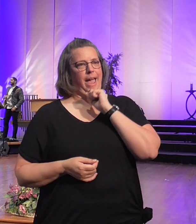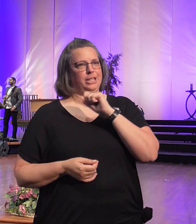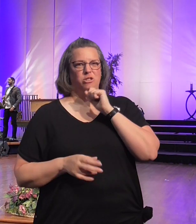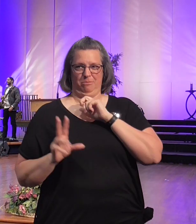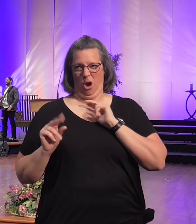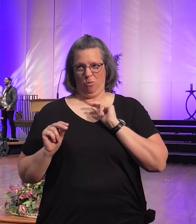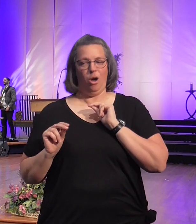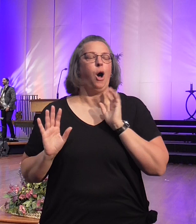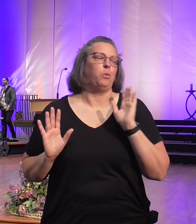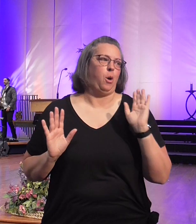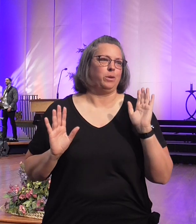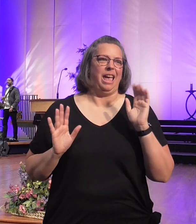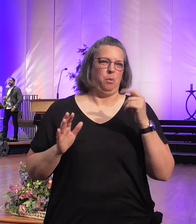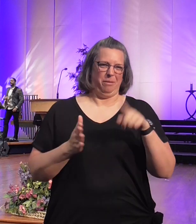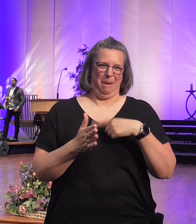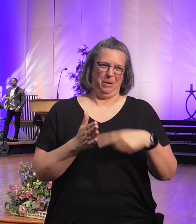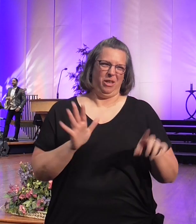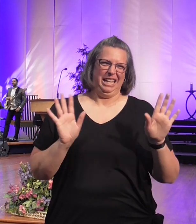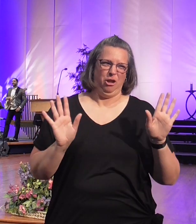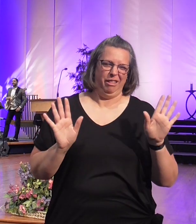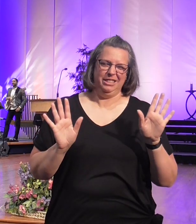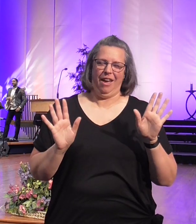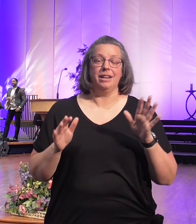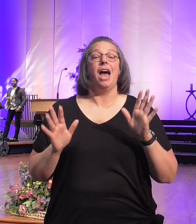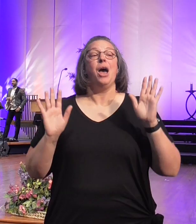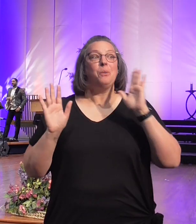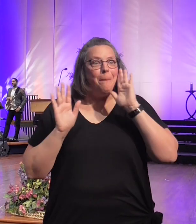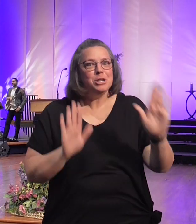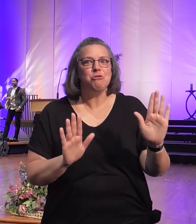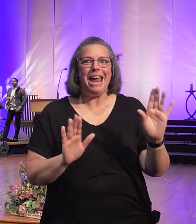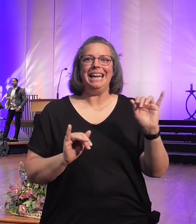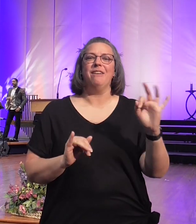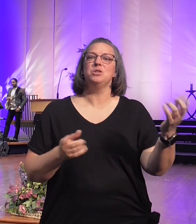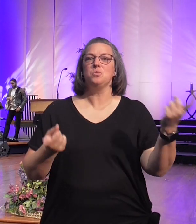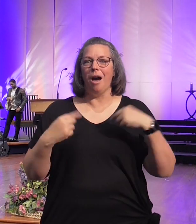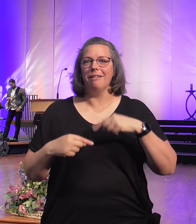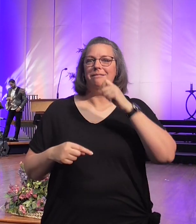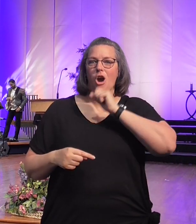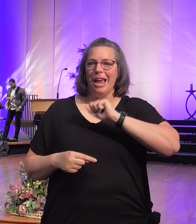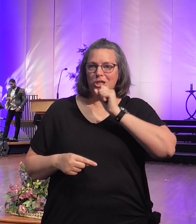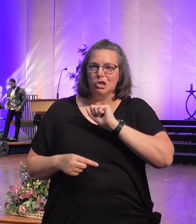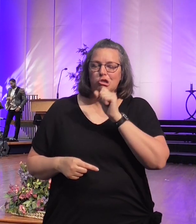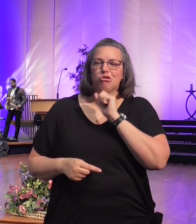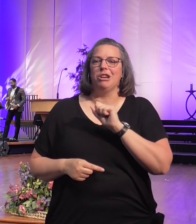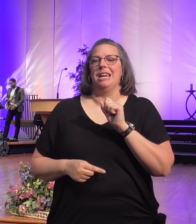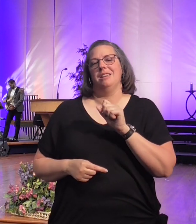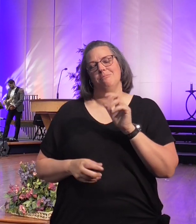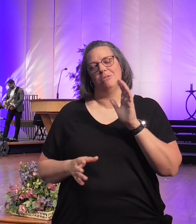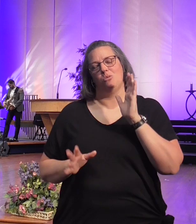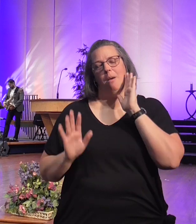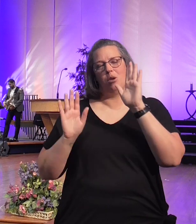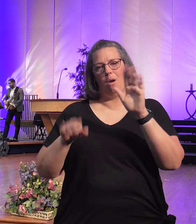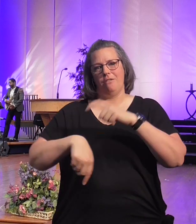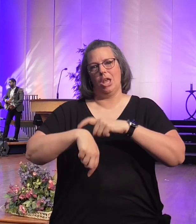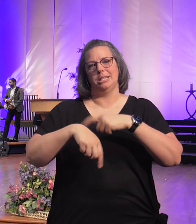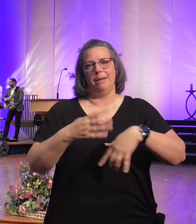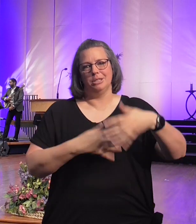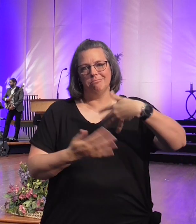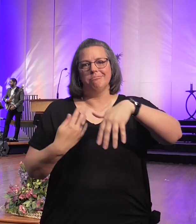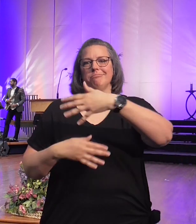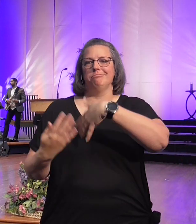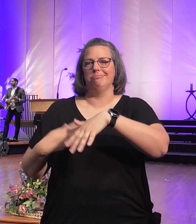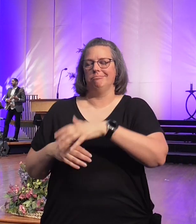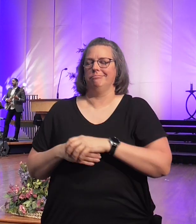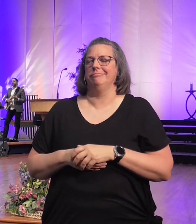don't. Okay. Maybe they'll cancel it. Yeah, I don't know. But it's going to be great. If you want ice cream, it'll cool you off. It'll be a wonderful time to socialize and